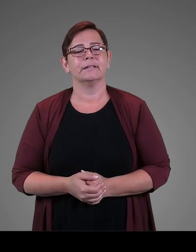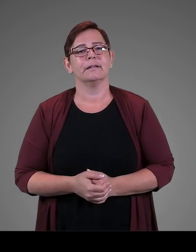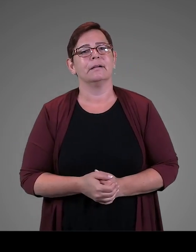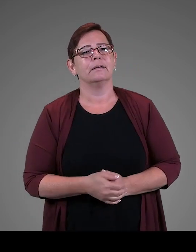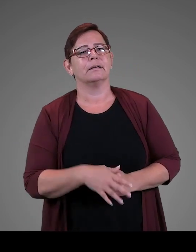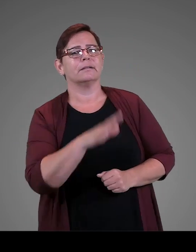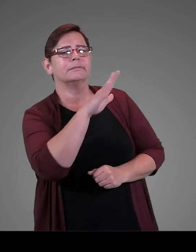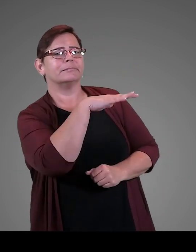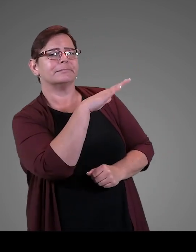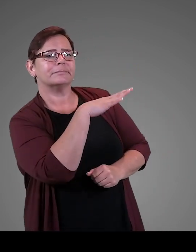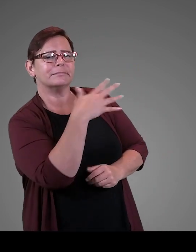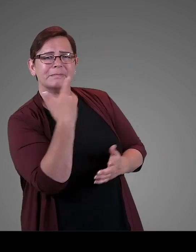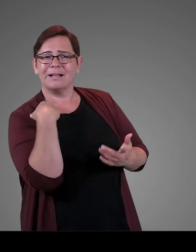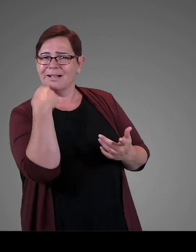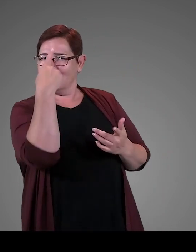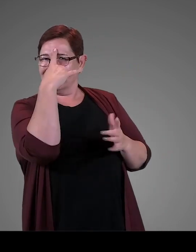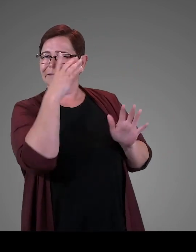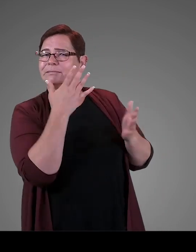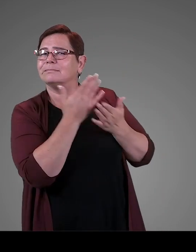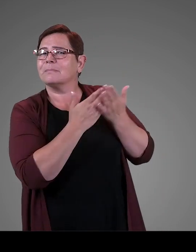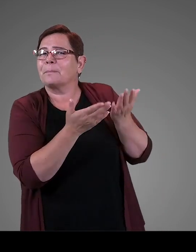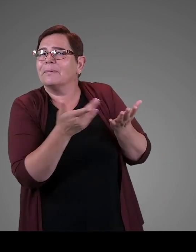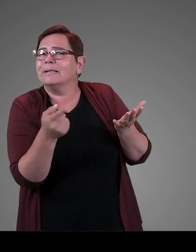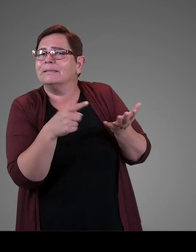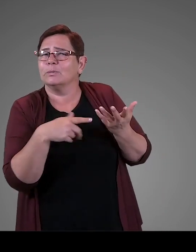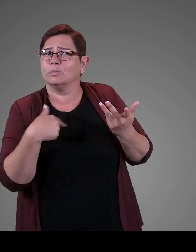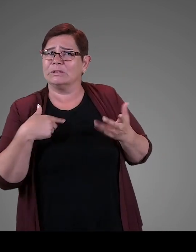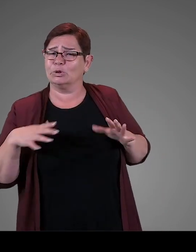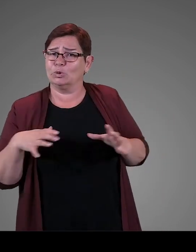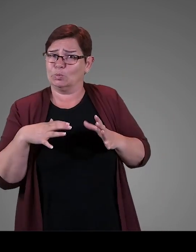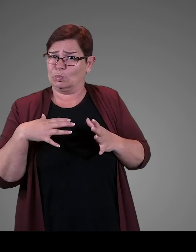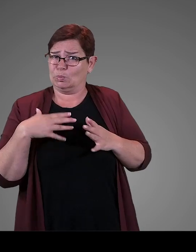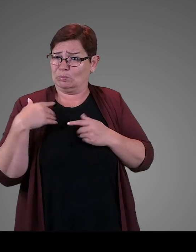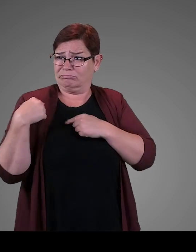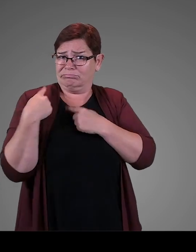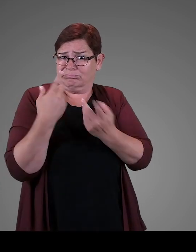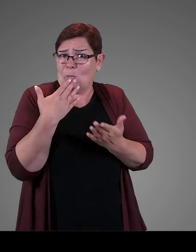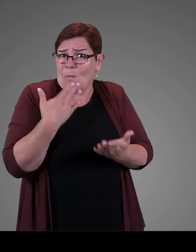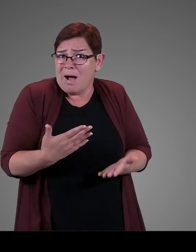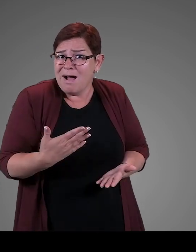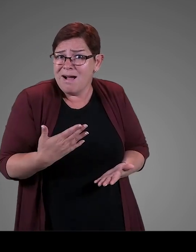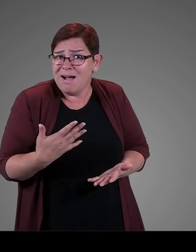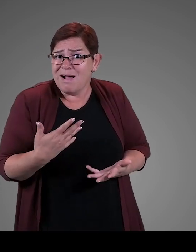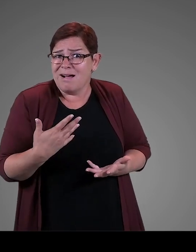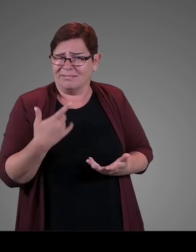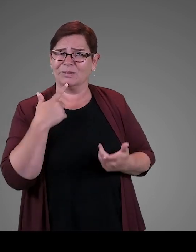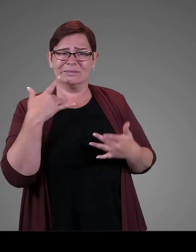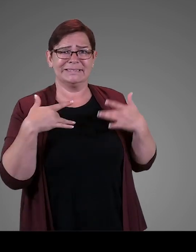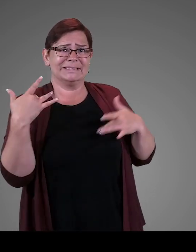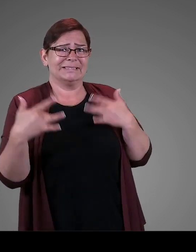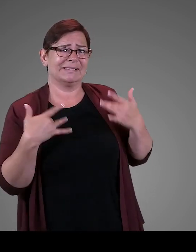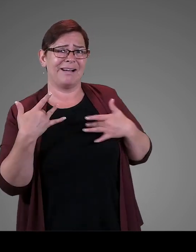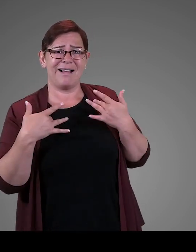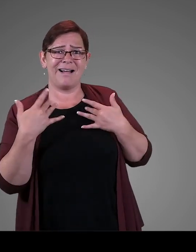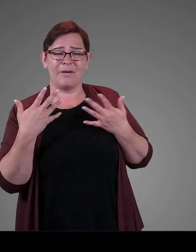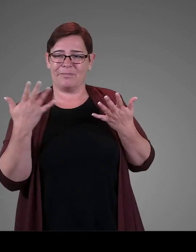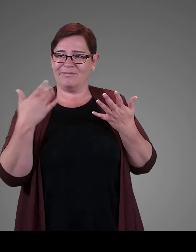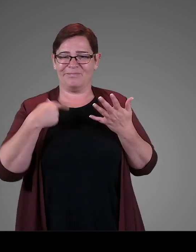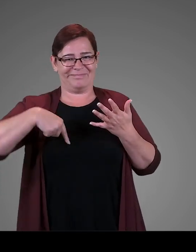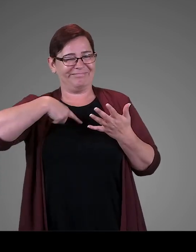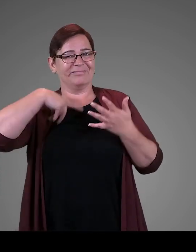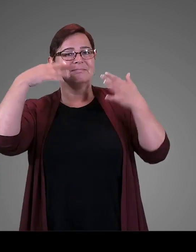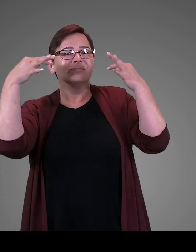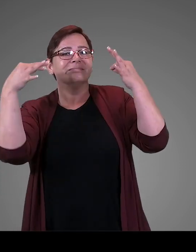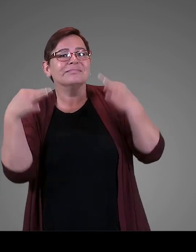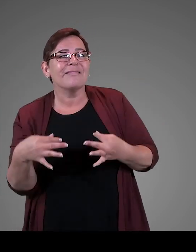sais pas si tu veux en parler. Yeah, I think some of the things that we're doing quite well. It was super exciting that we made the